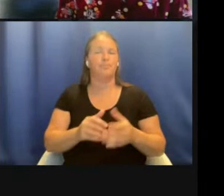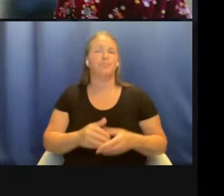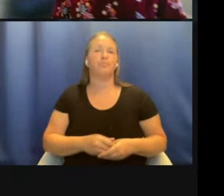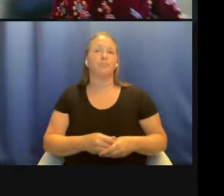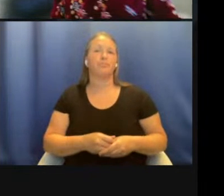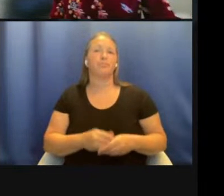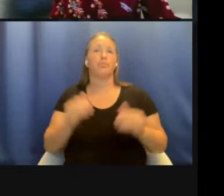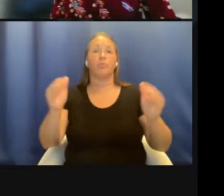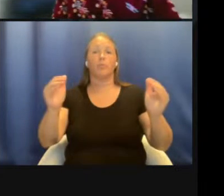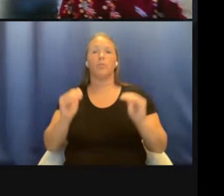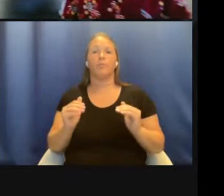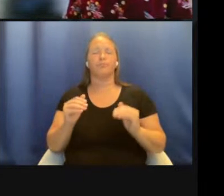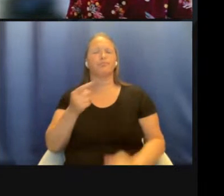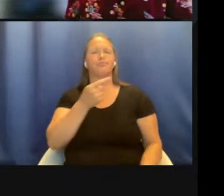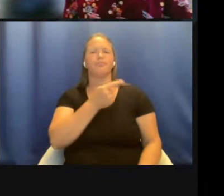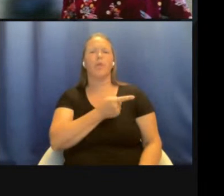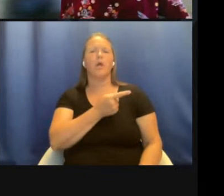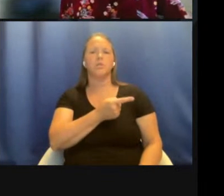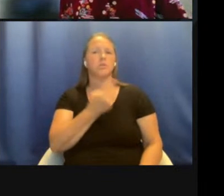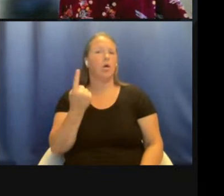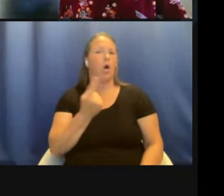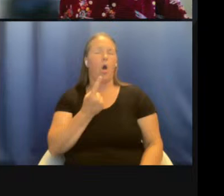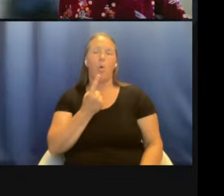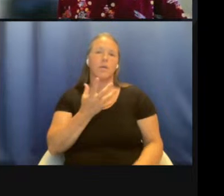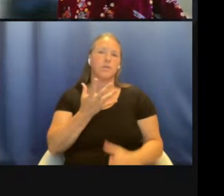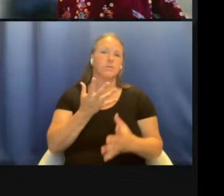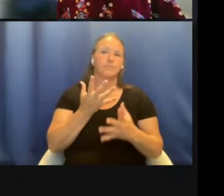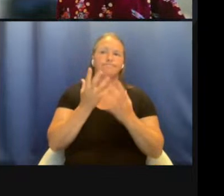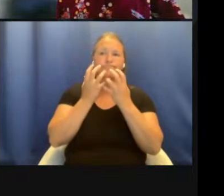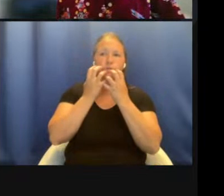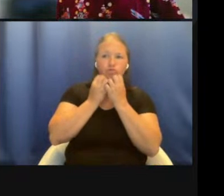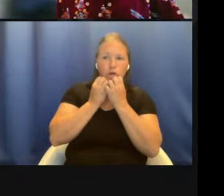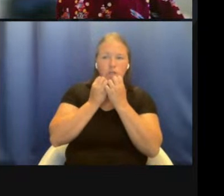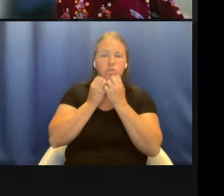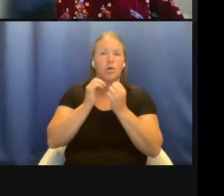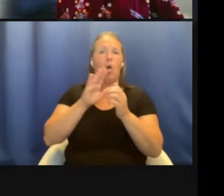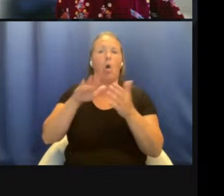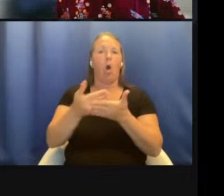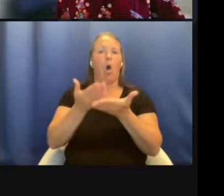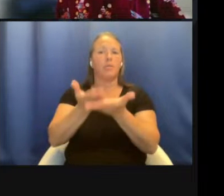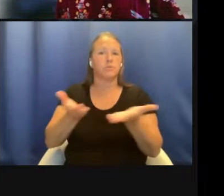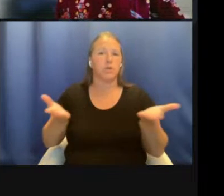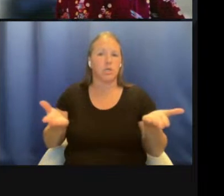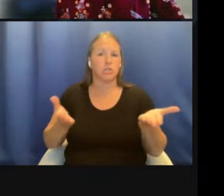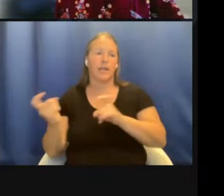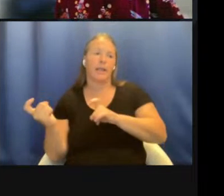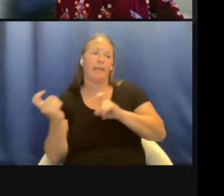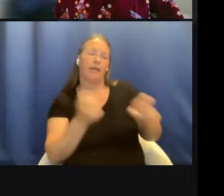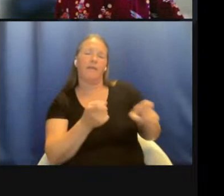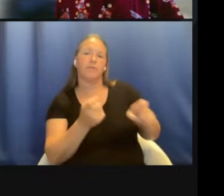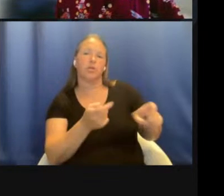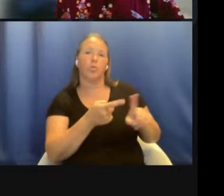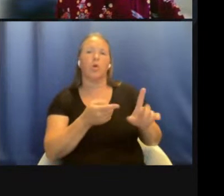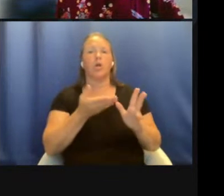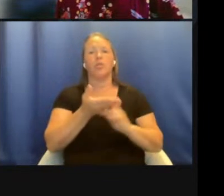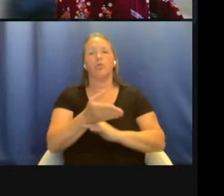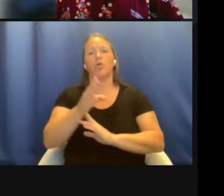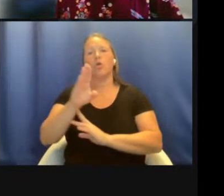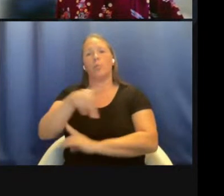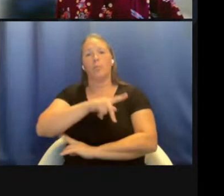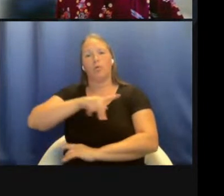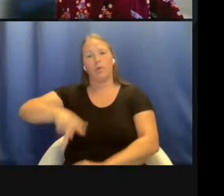She always treasured the possessions given to her by Prince Jerome, which then descend in the family, like this